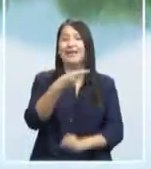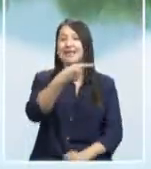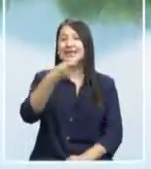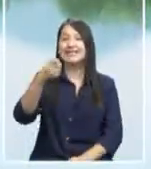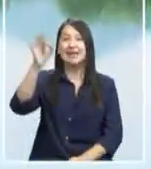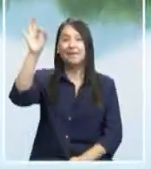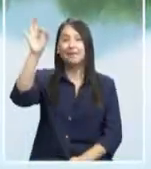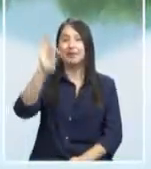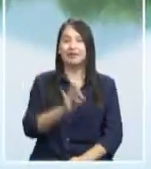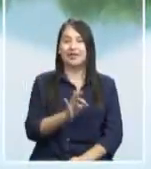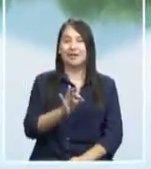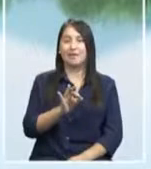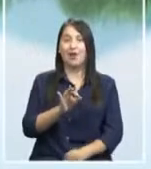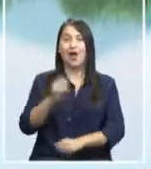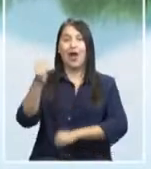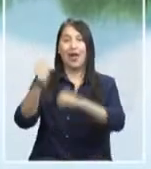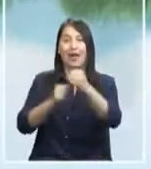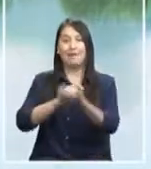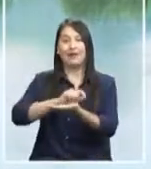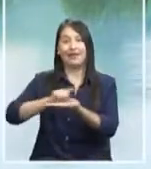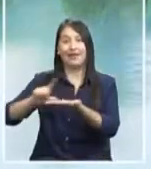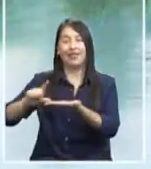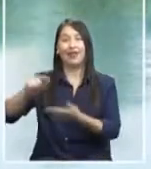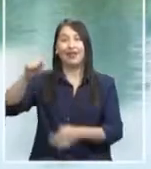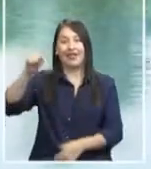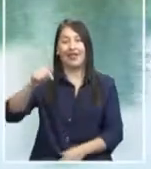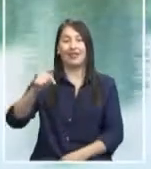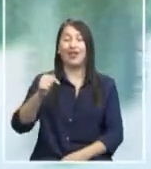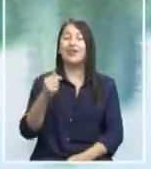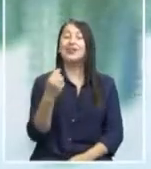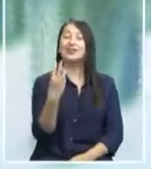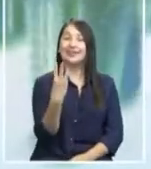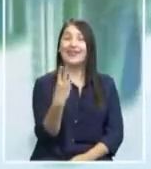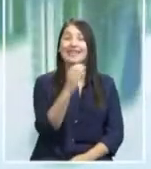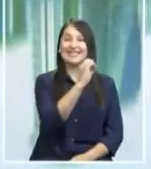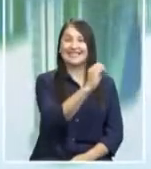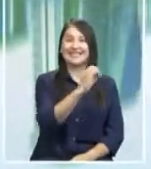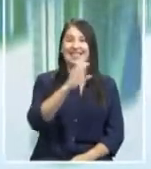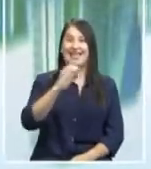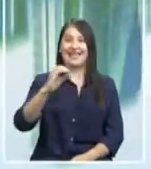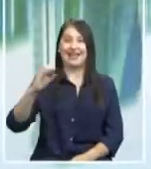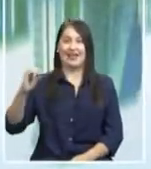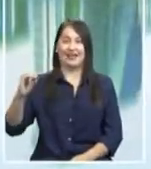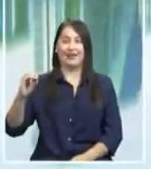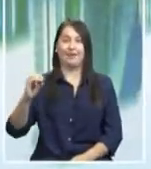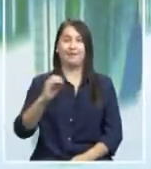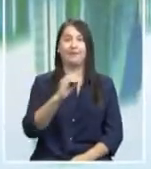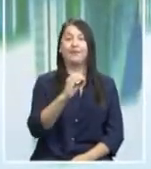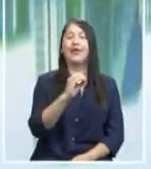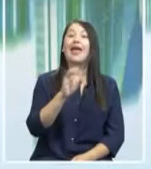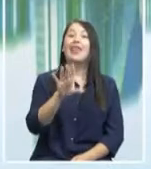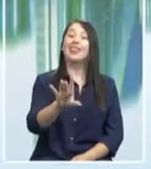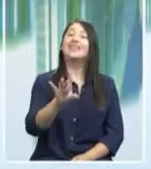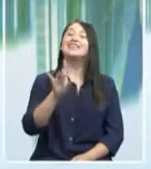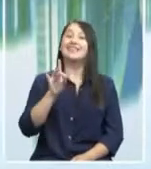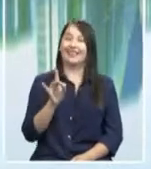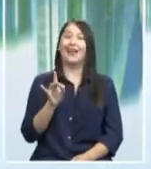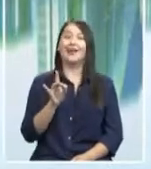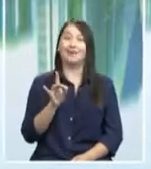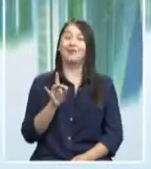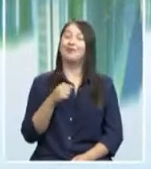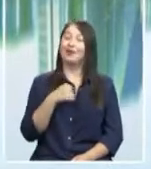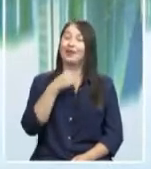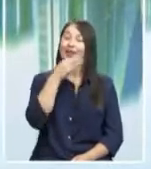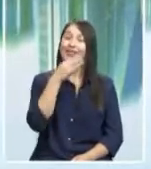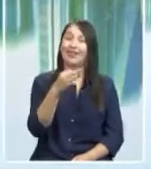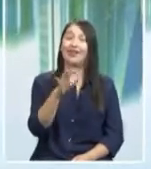three zeros that we want to accomplish. Let's make up our mind and make sure we create a world of three zeros.